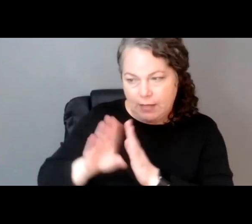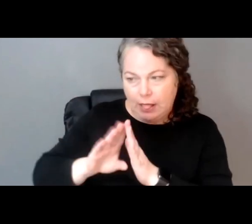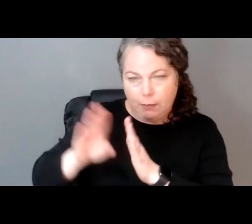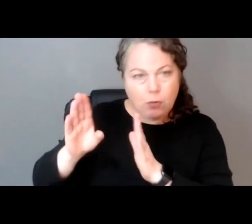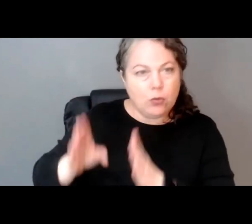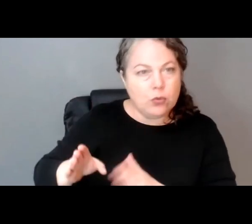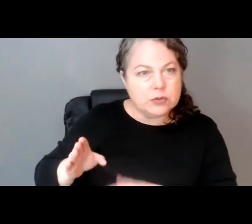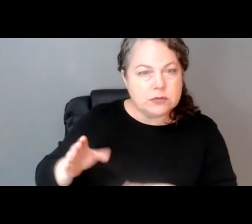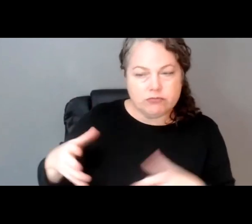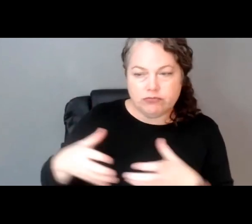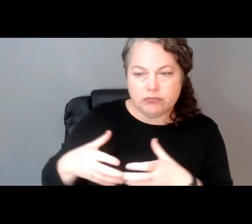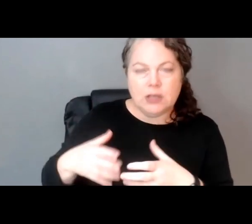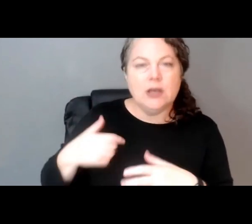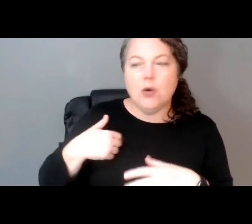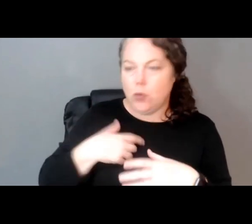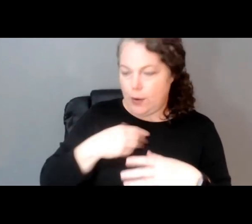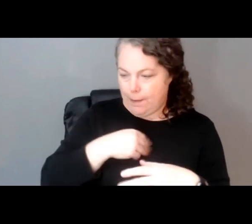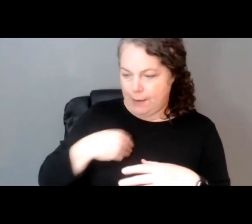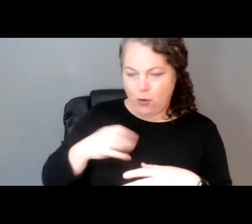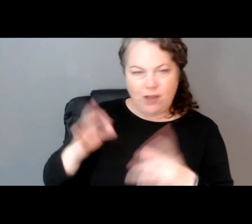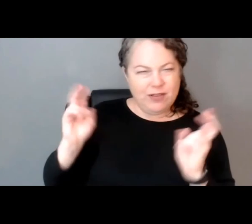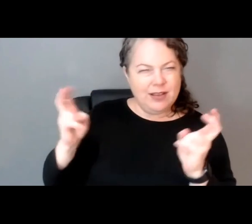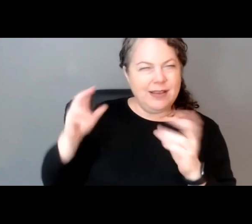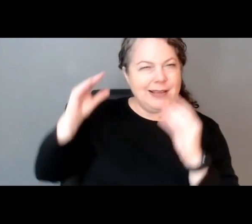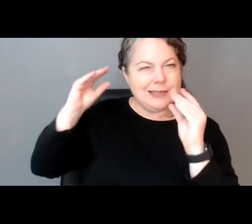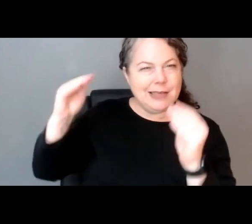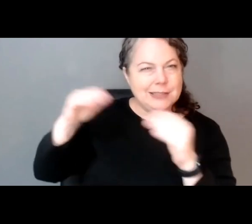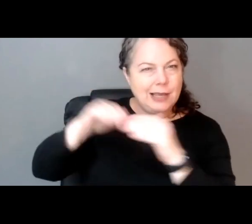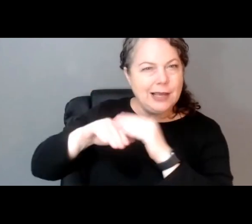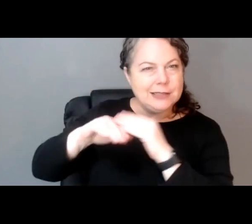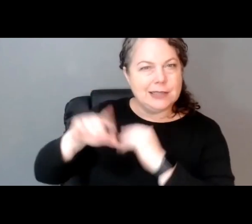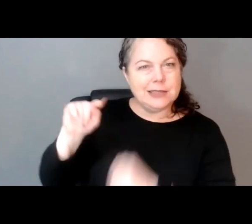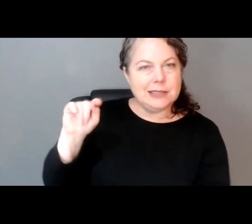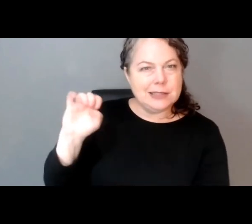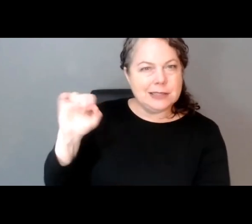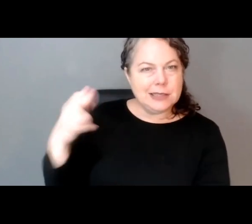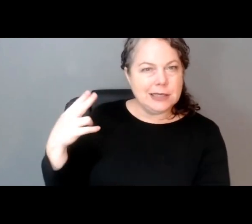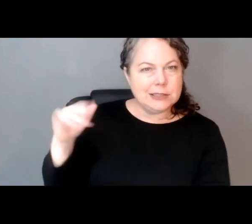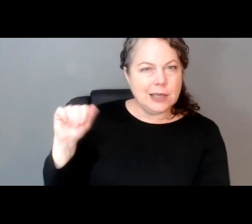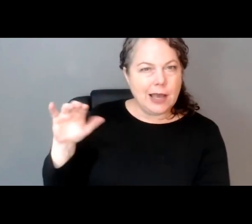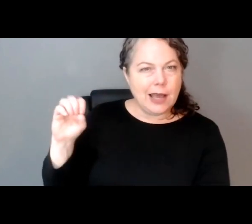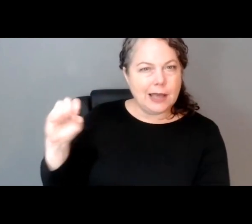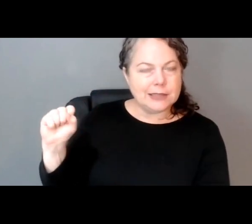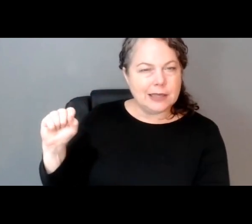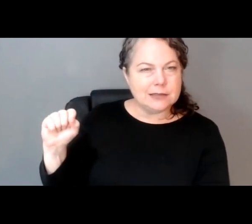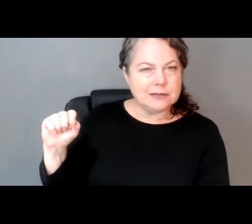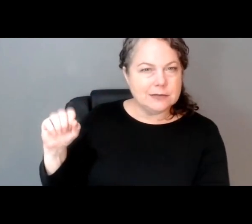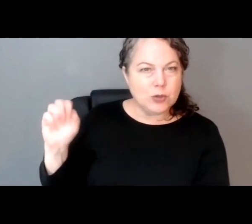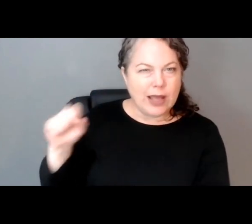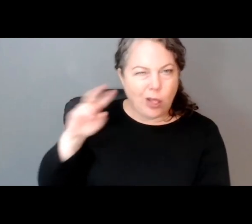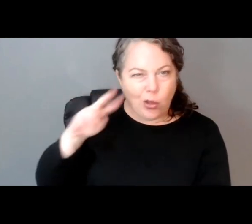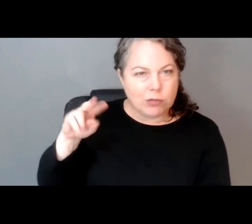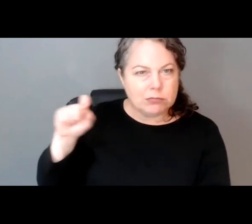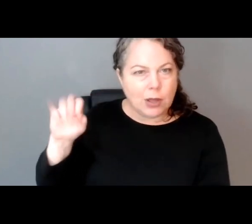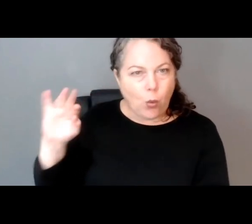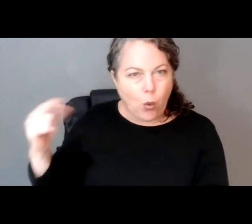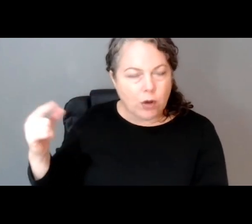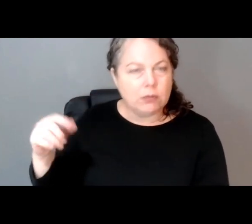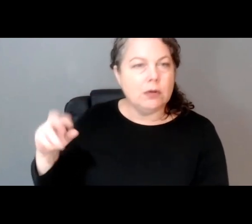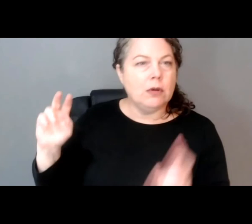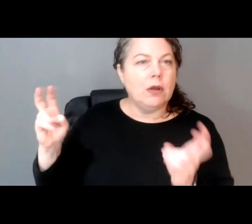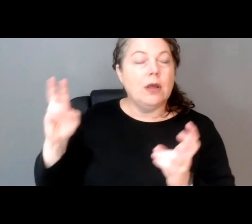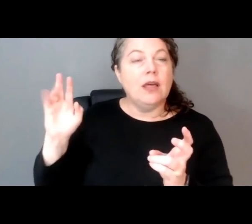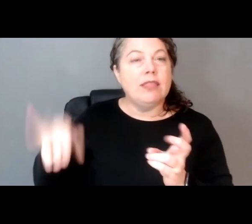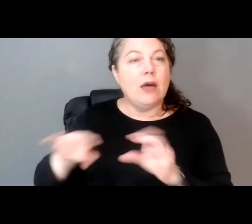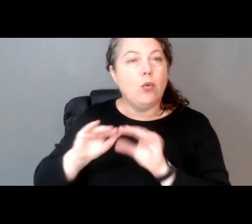of Teach Access. If folks aren't familiar with, teachaccess.org, but it was an organization that was founded